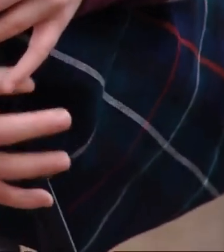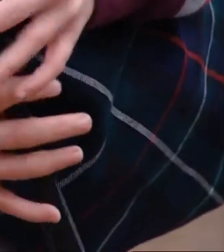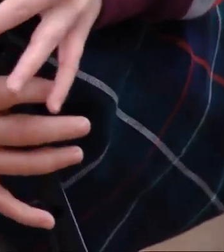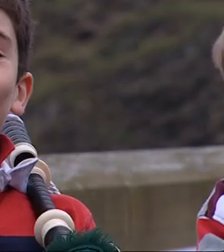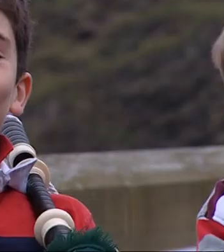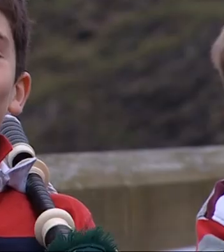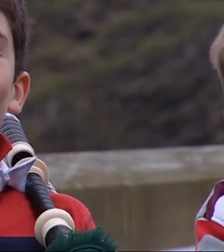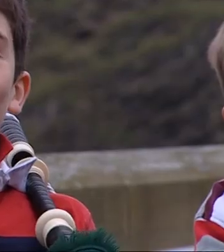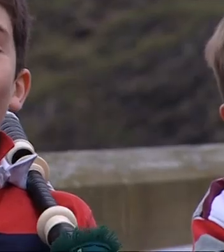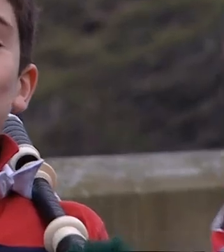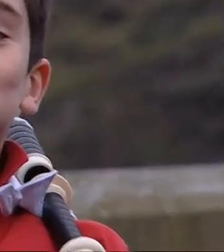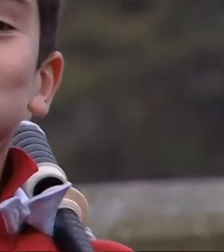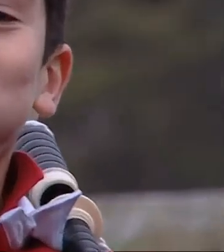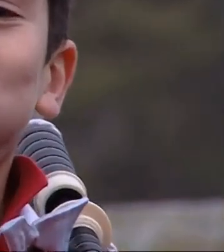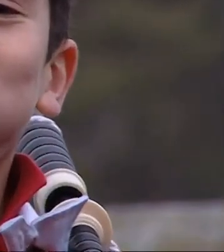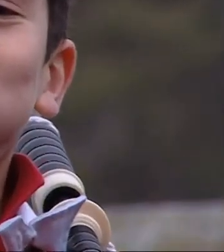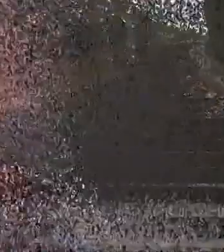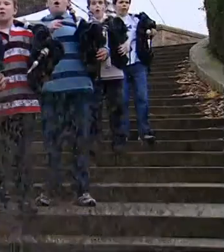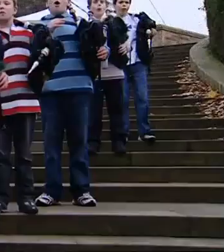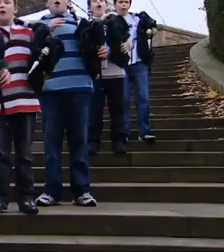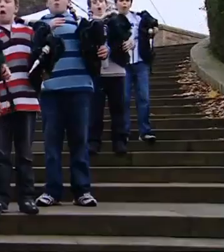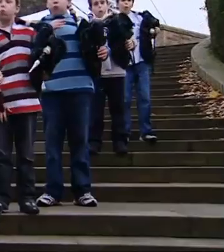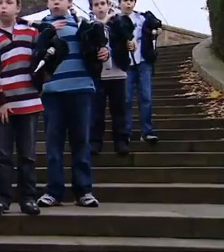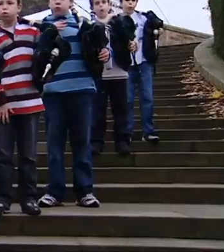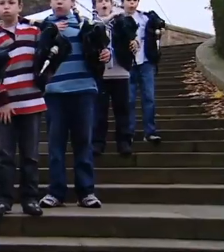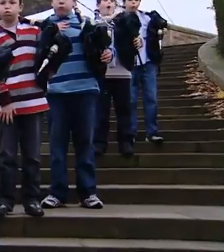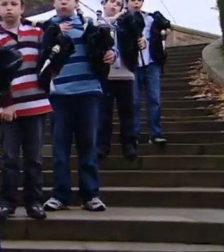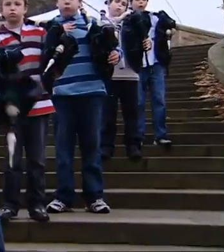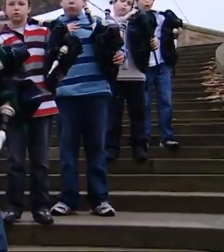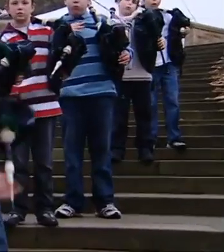You have to have a lot of puff. We do!